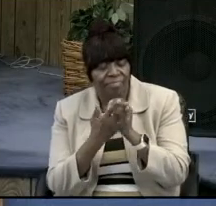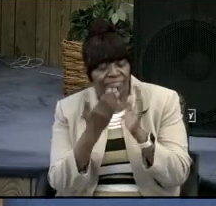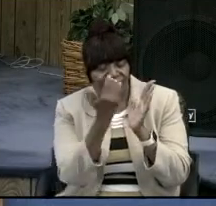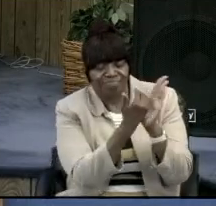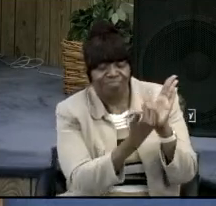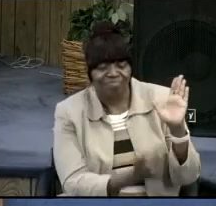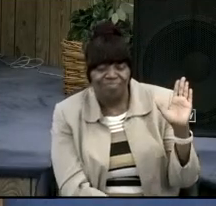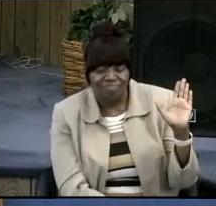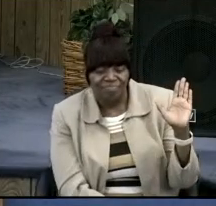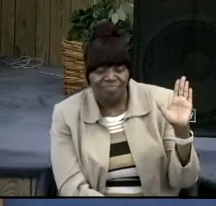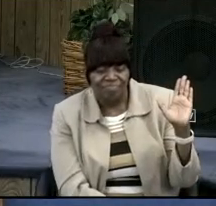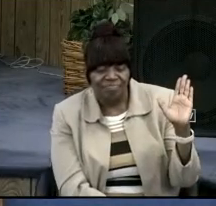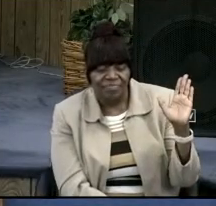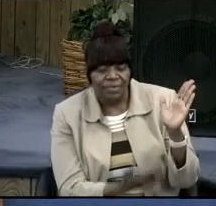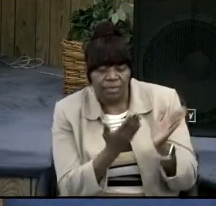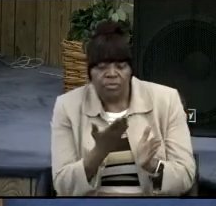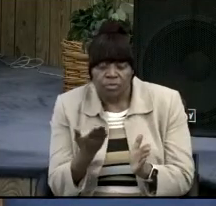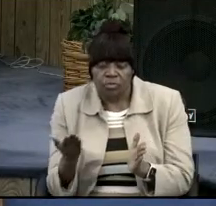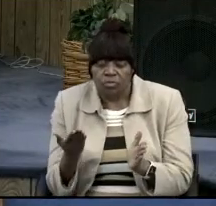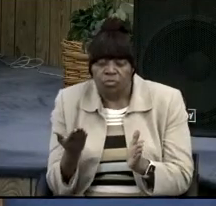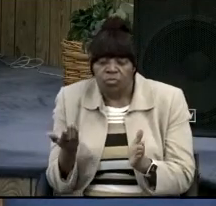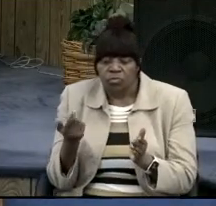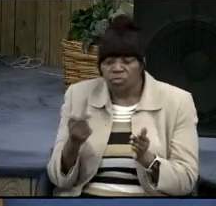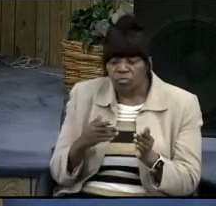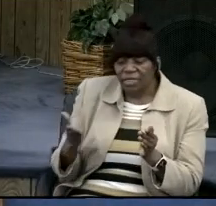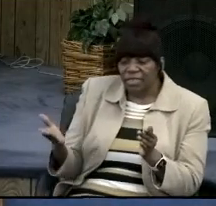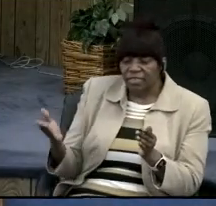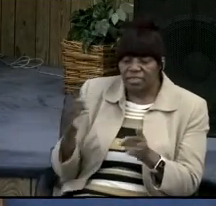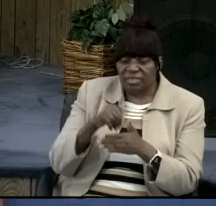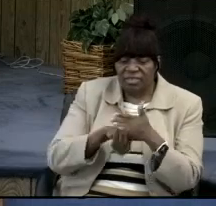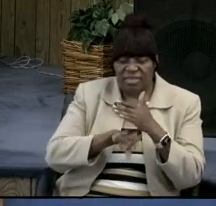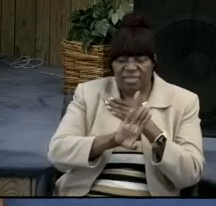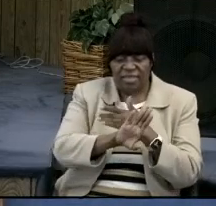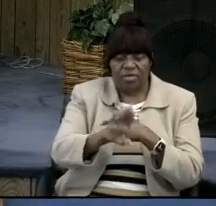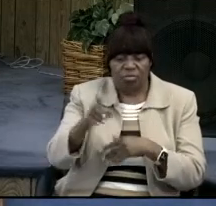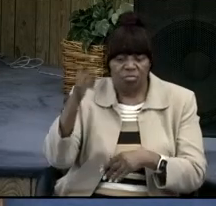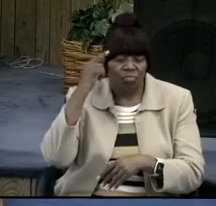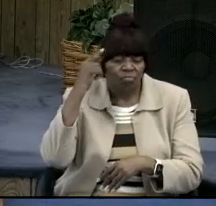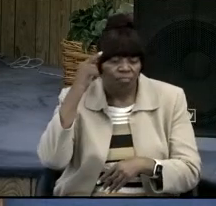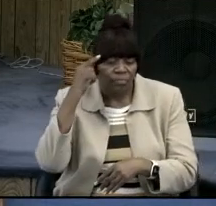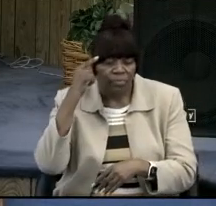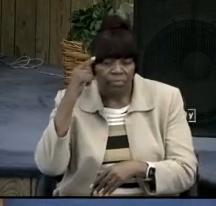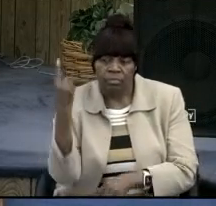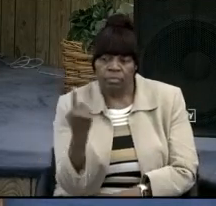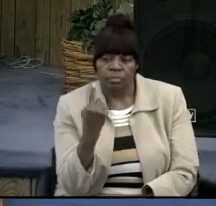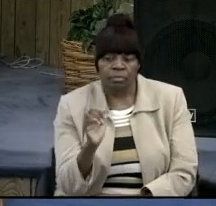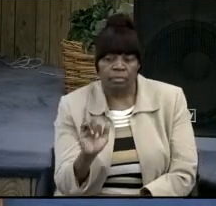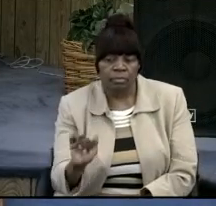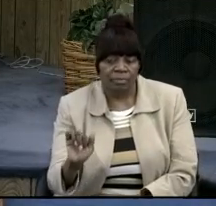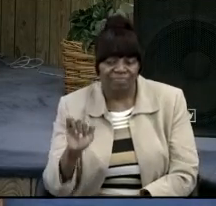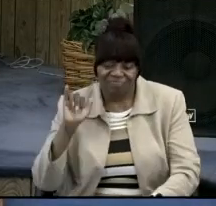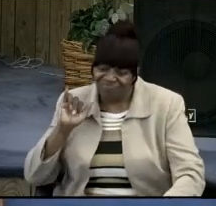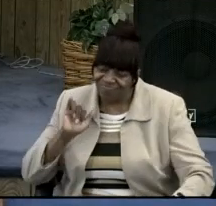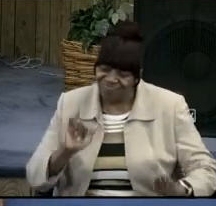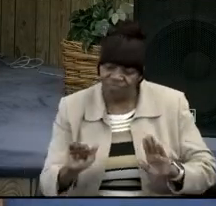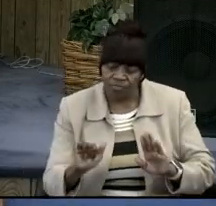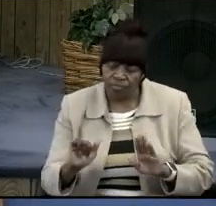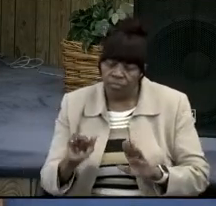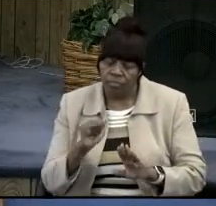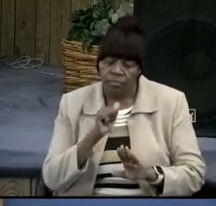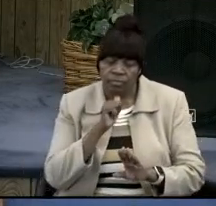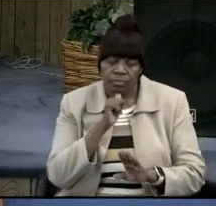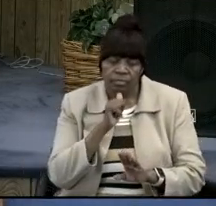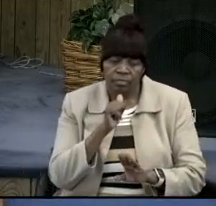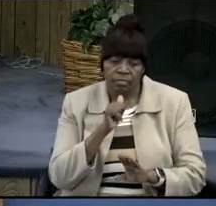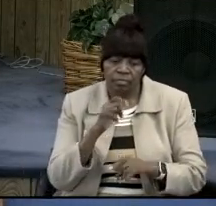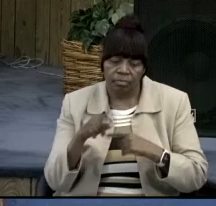record, because the little things that go into their mind are there forever. Look, I said I wasn't going to